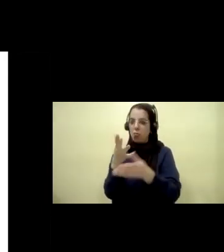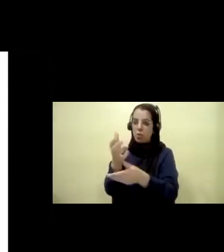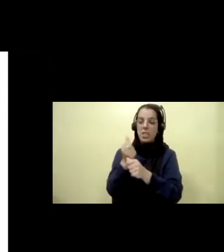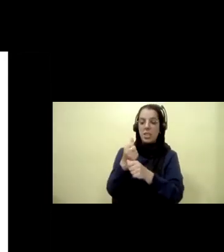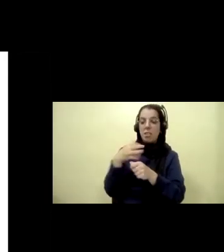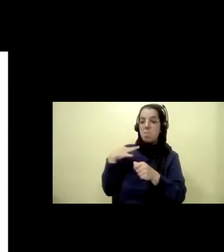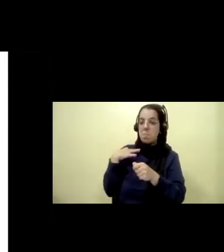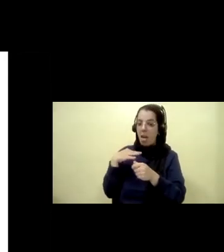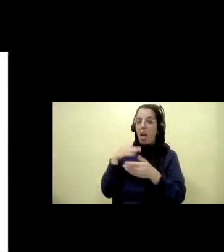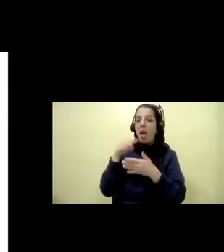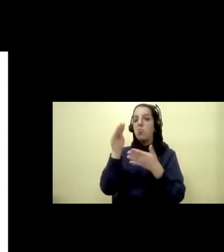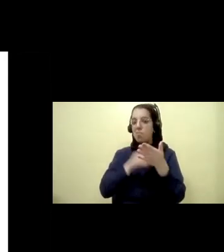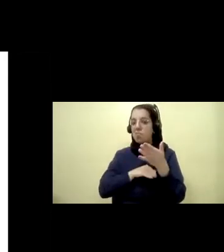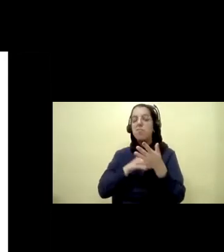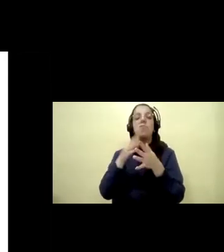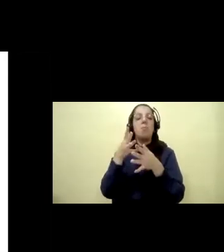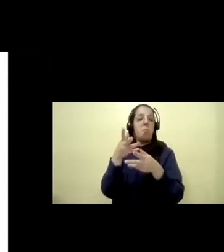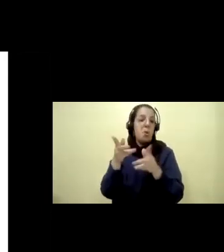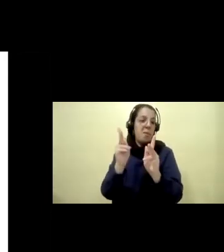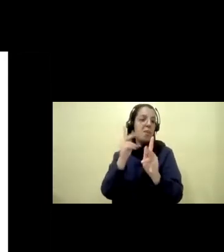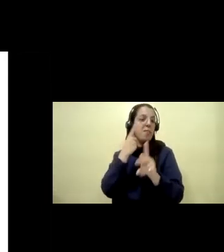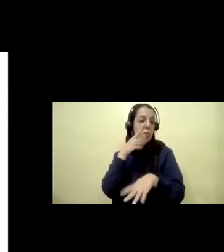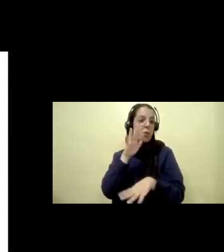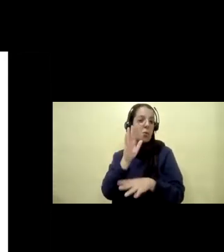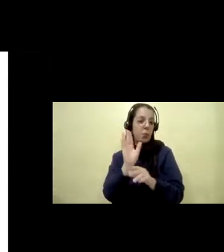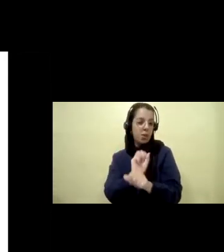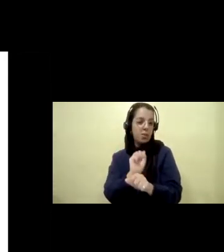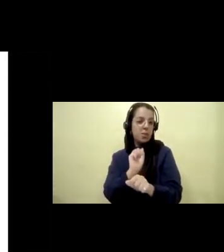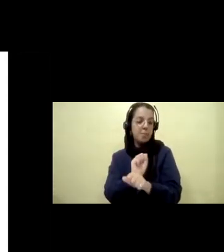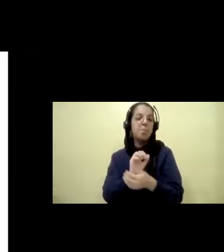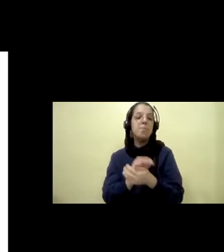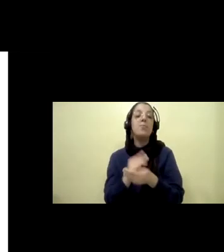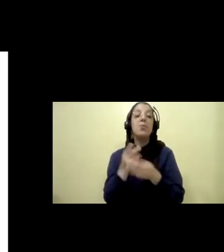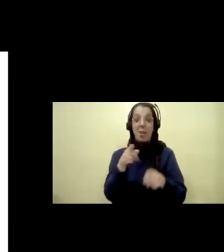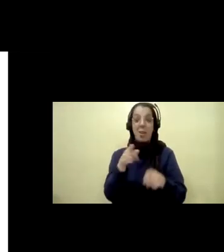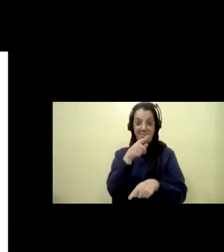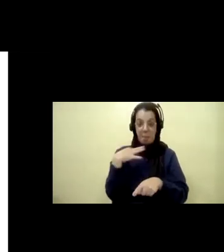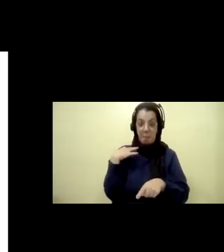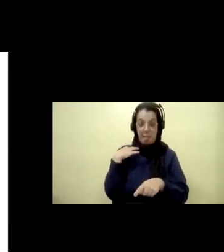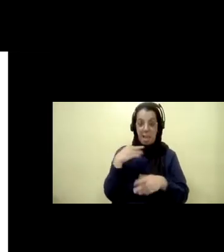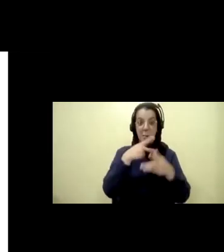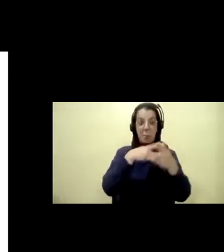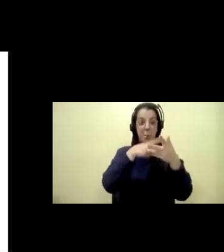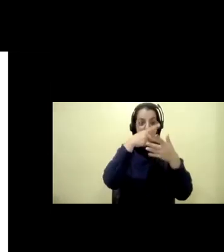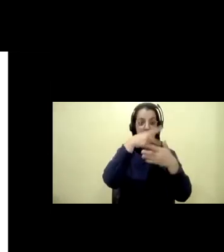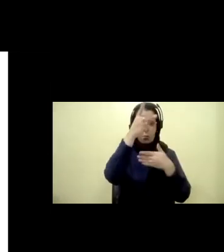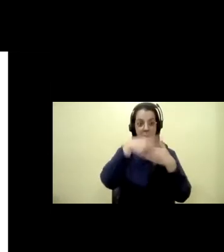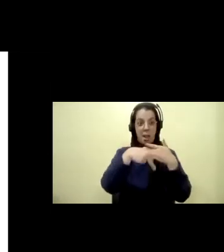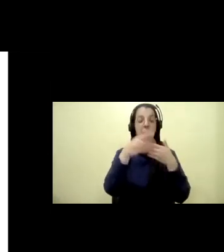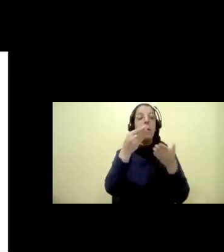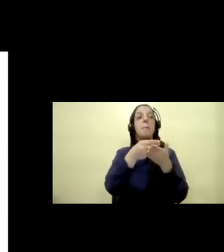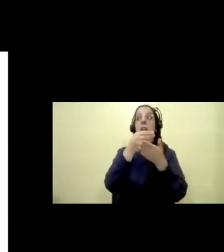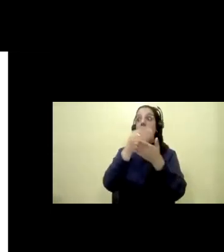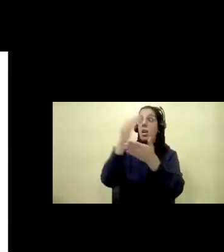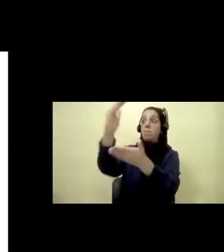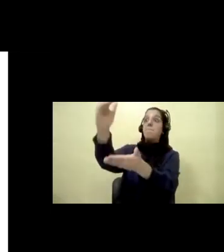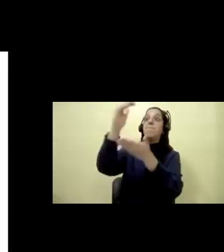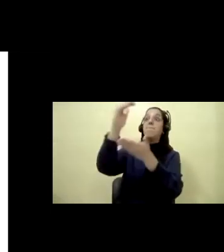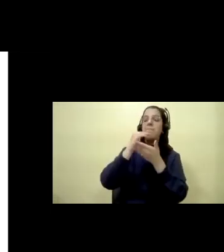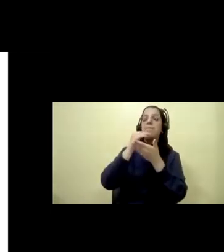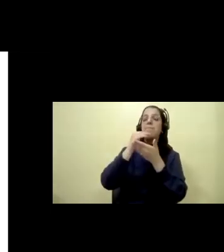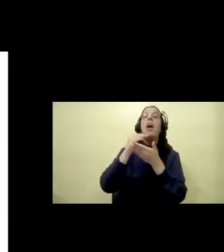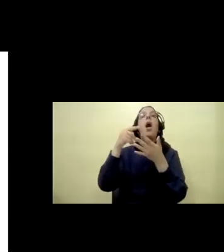you need to do your work. So when you apply for this program, when you get the funding, you get all of these supports, but you're